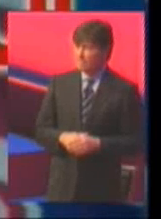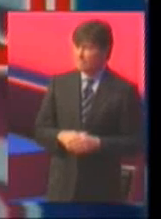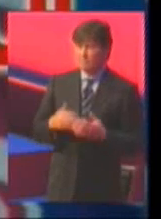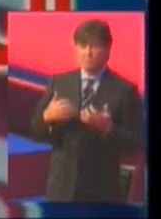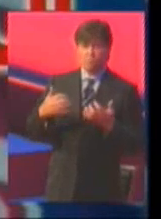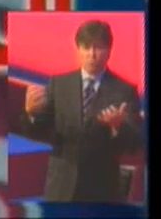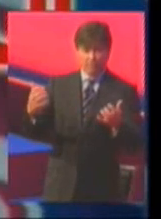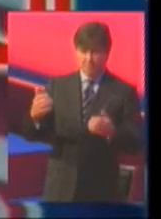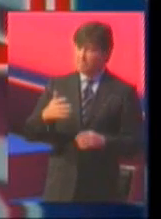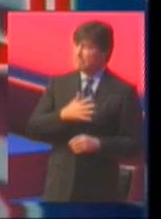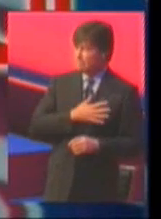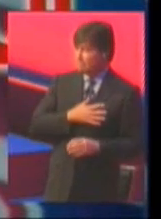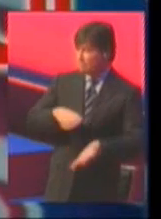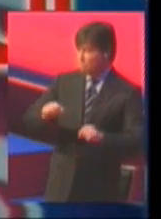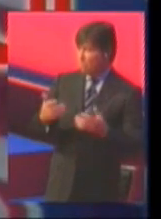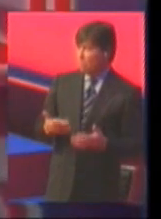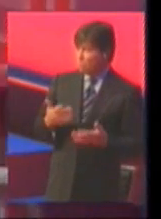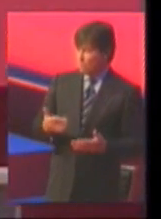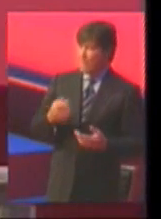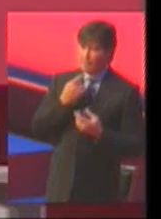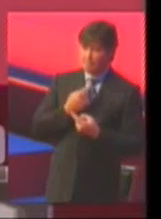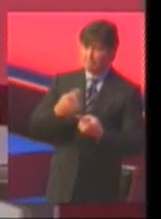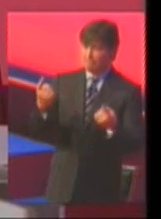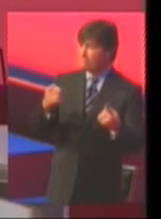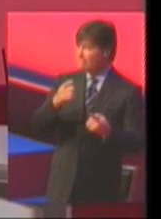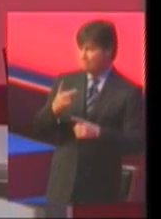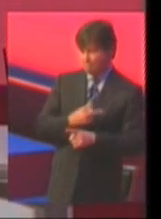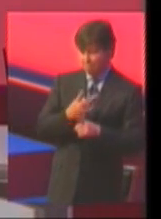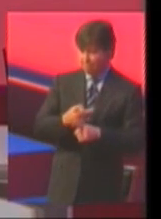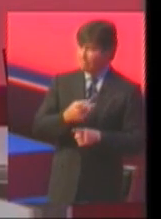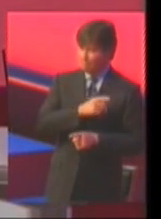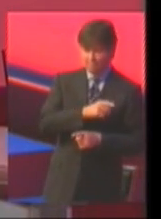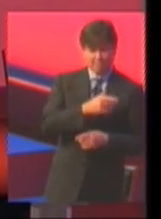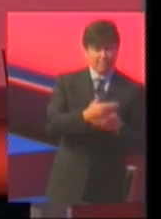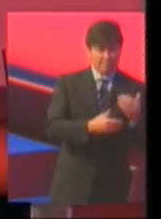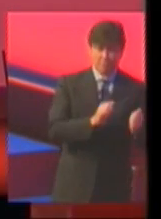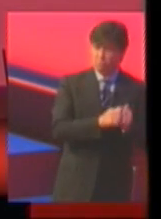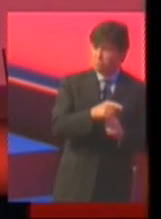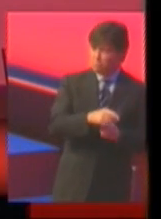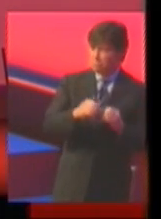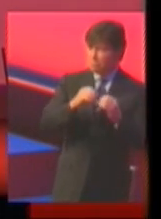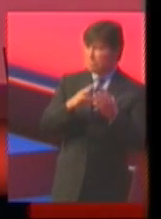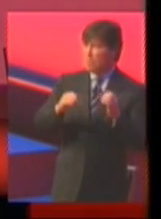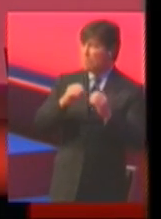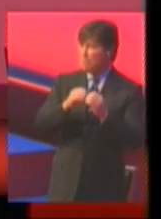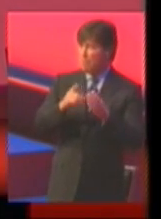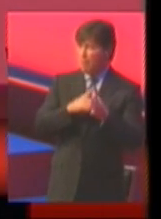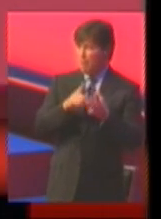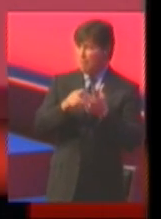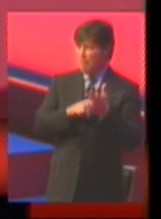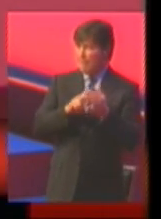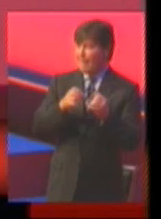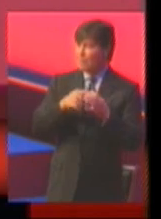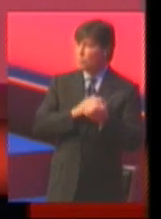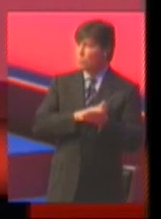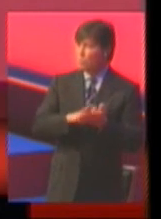Conference, let me begin my remarks by echoing the words of my friend and Cabinet colleague Bob Ainsworth in